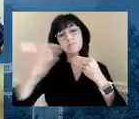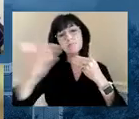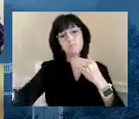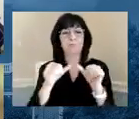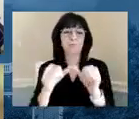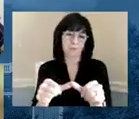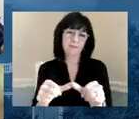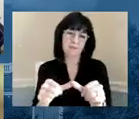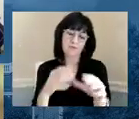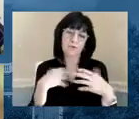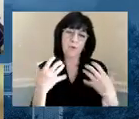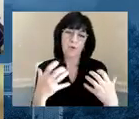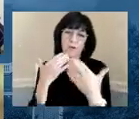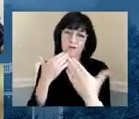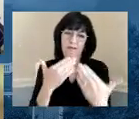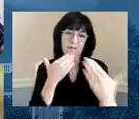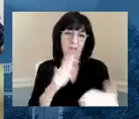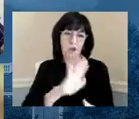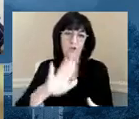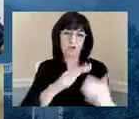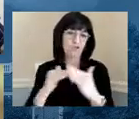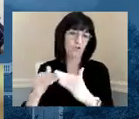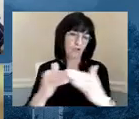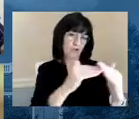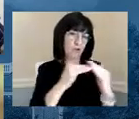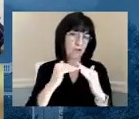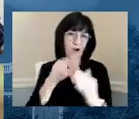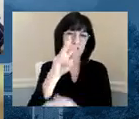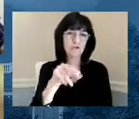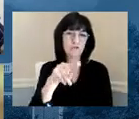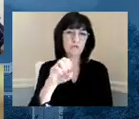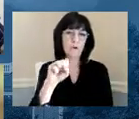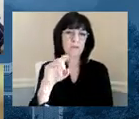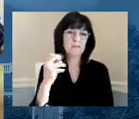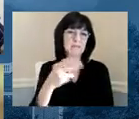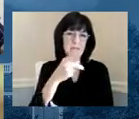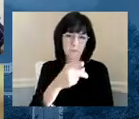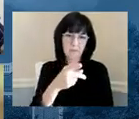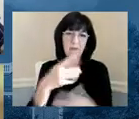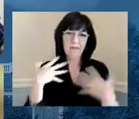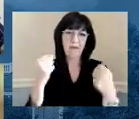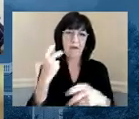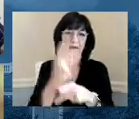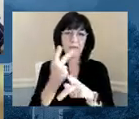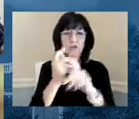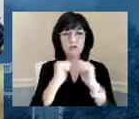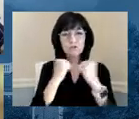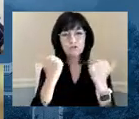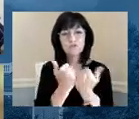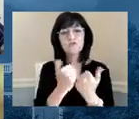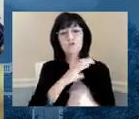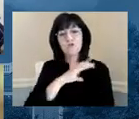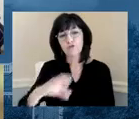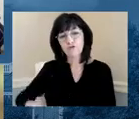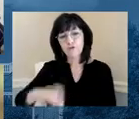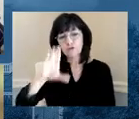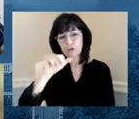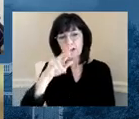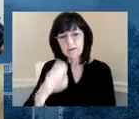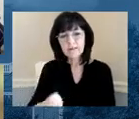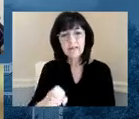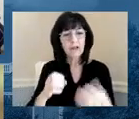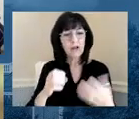Senate, Wayne and his team at the Healthcare Association, of course, our hospitals, Christiana Care all the way down